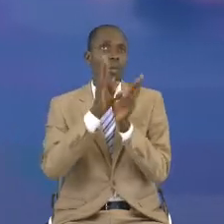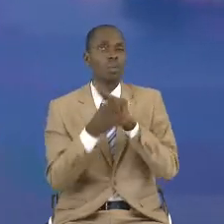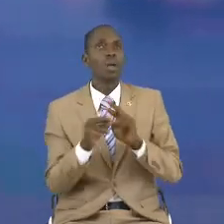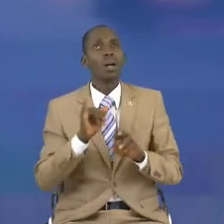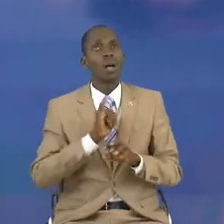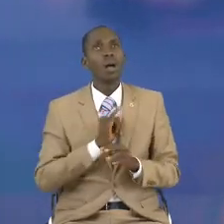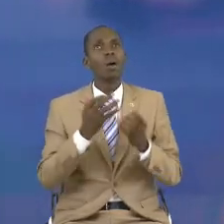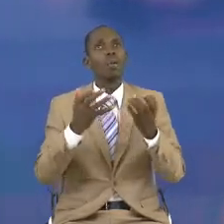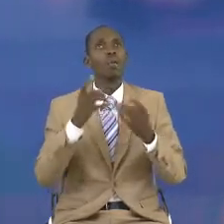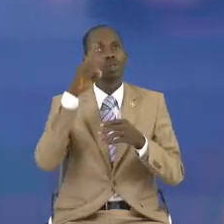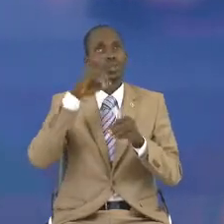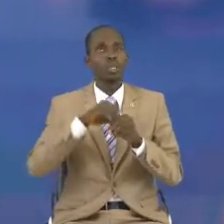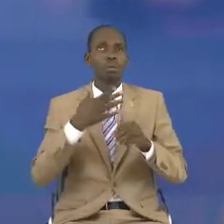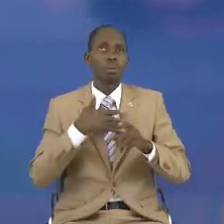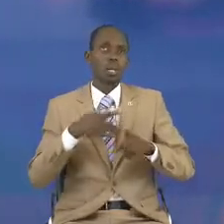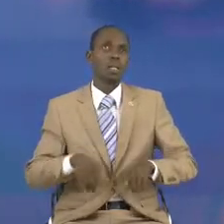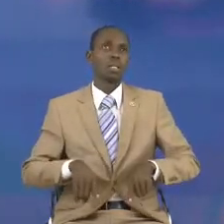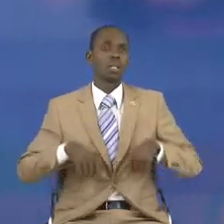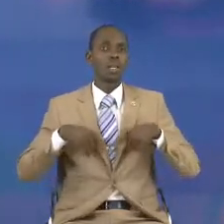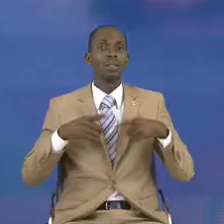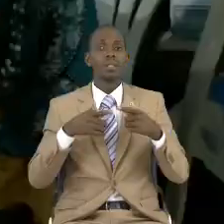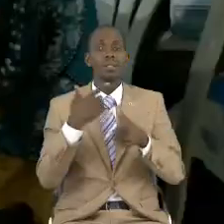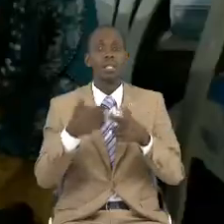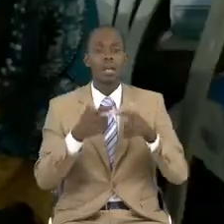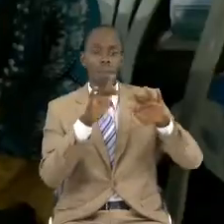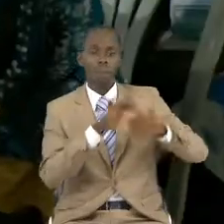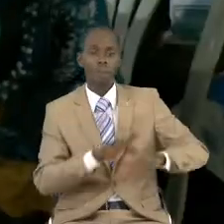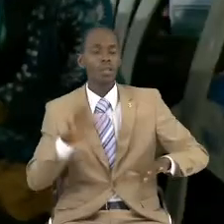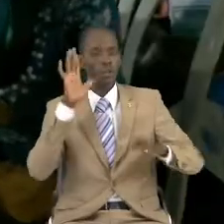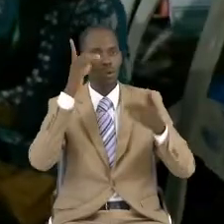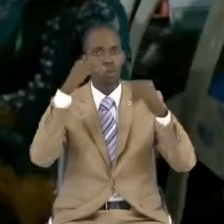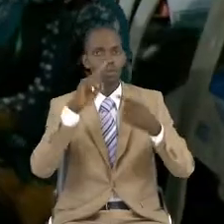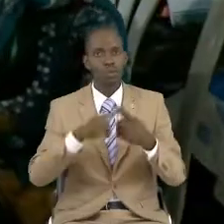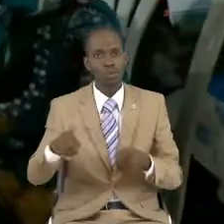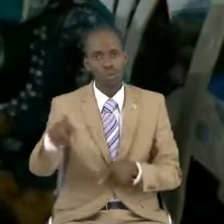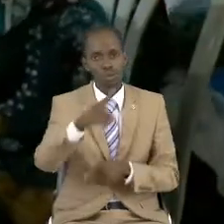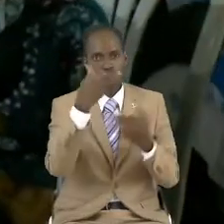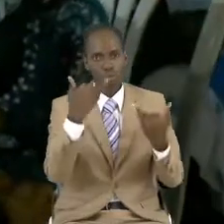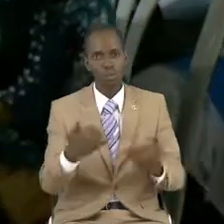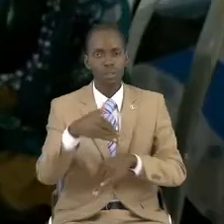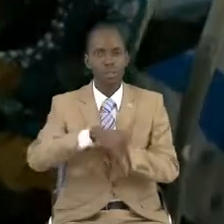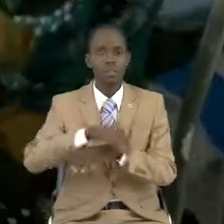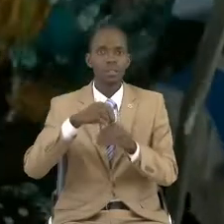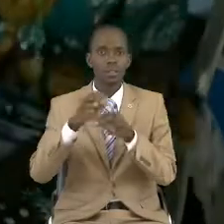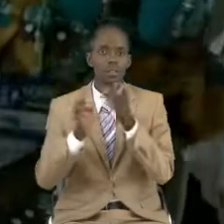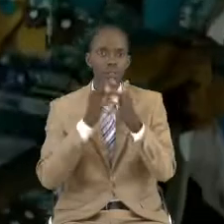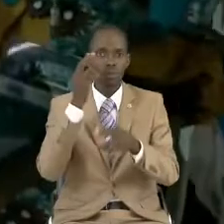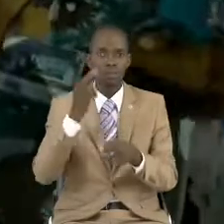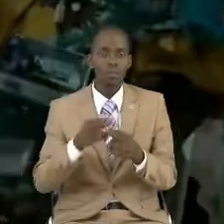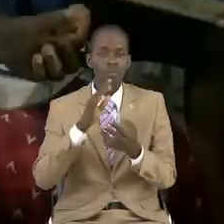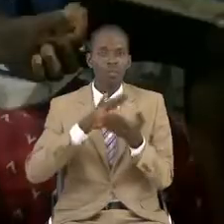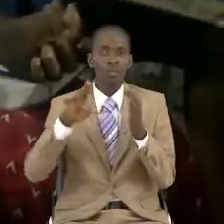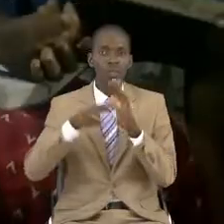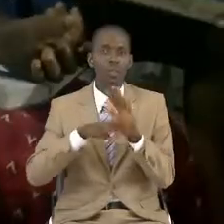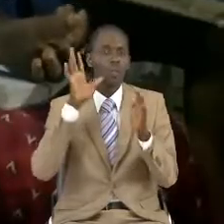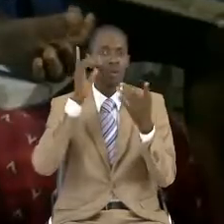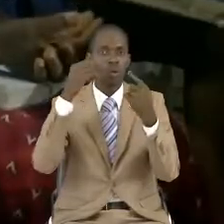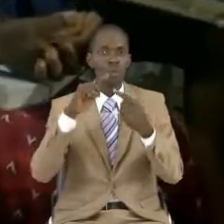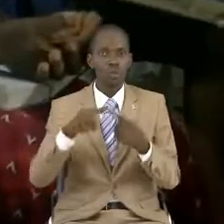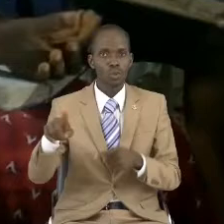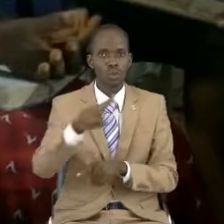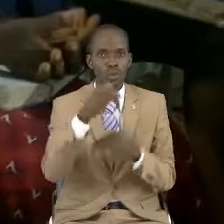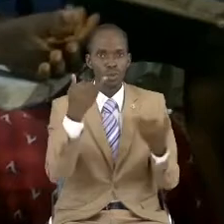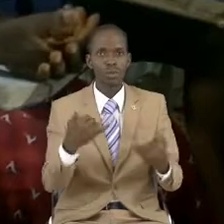in my life mercy will come to you tonight forgiveness will come to you tonight